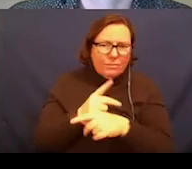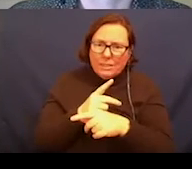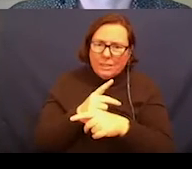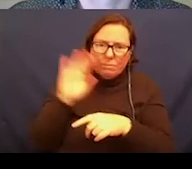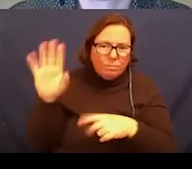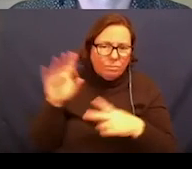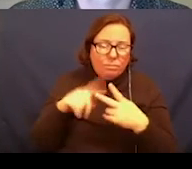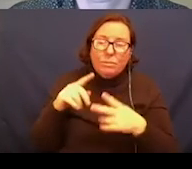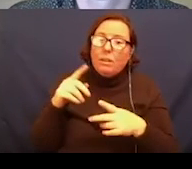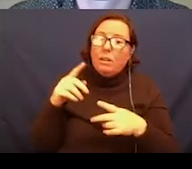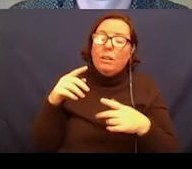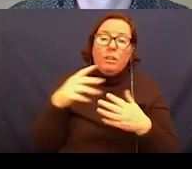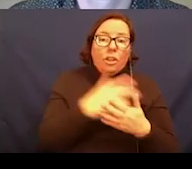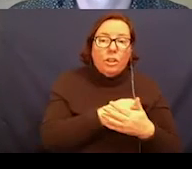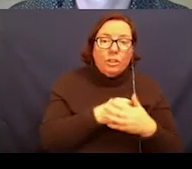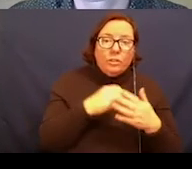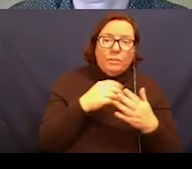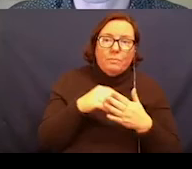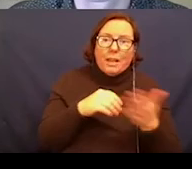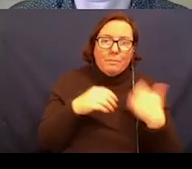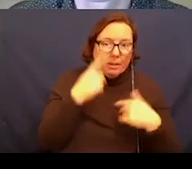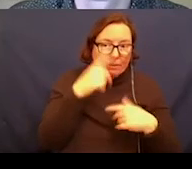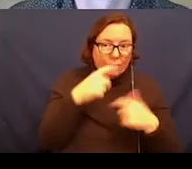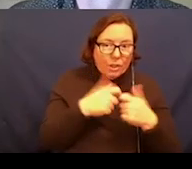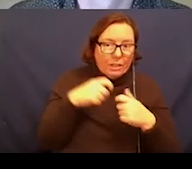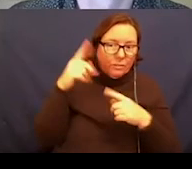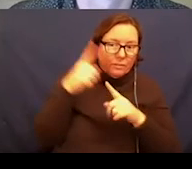and any green power supply programs you participate in.